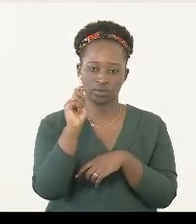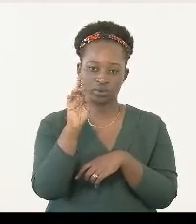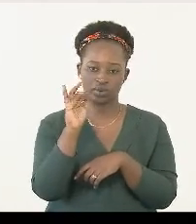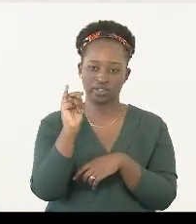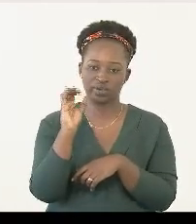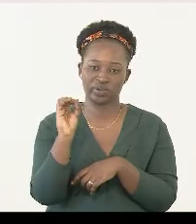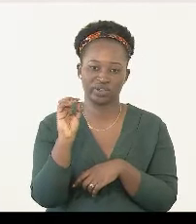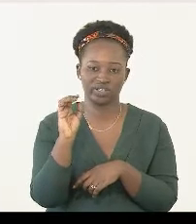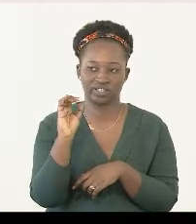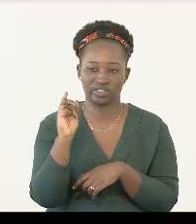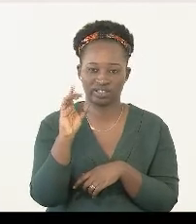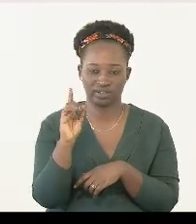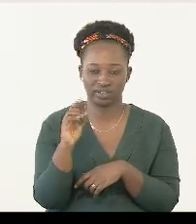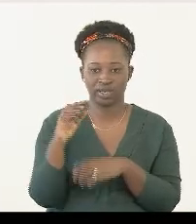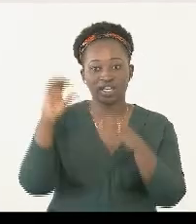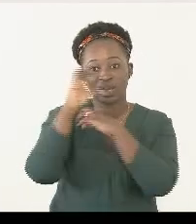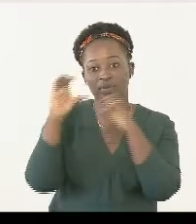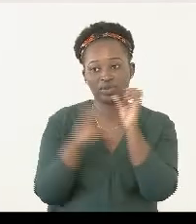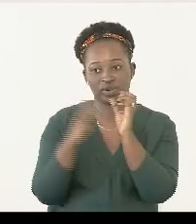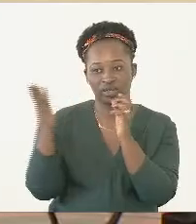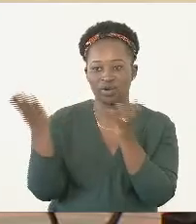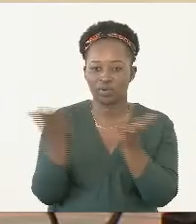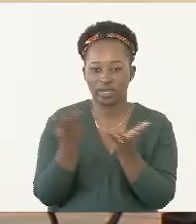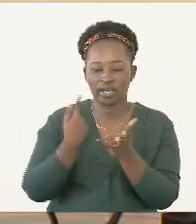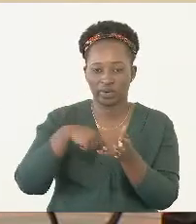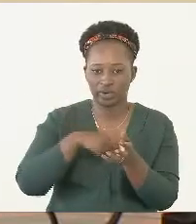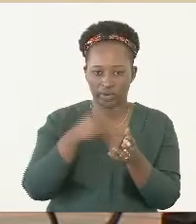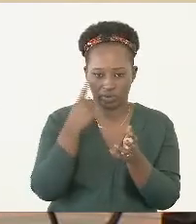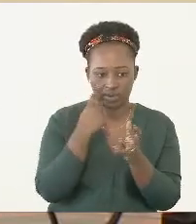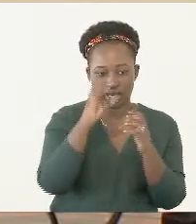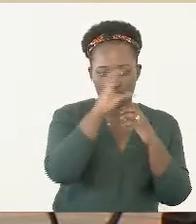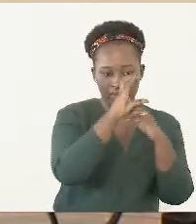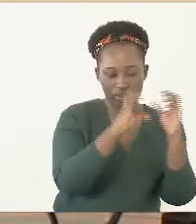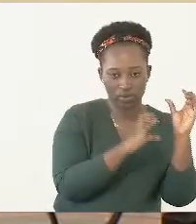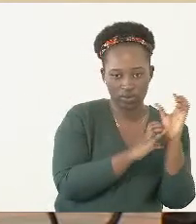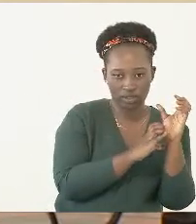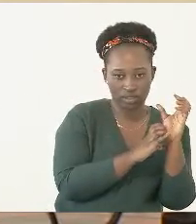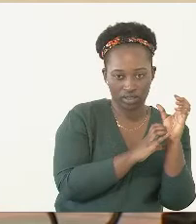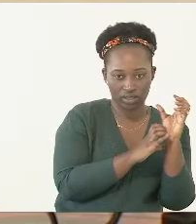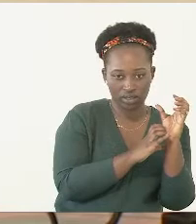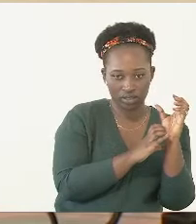fly. So this is where we look at the relevance of chemistry